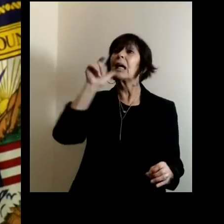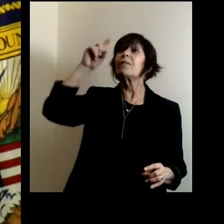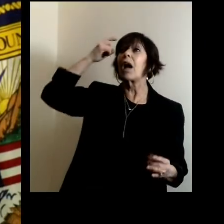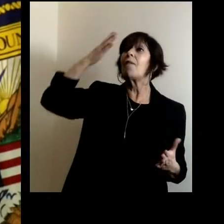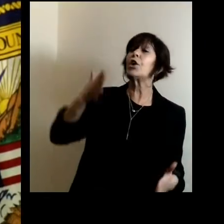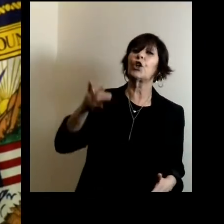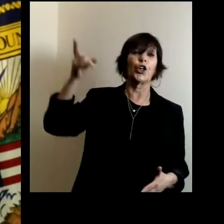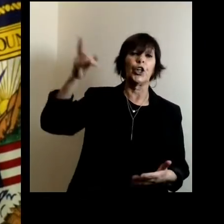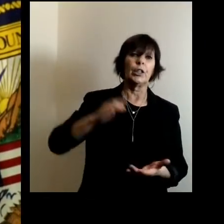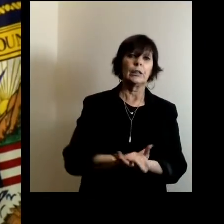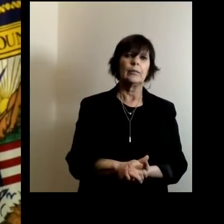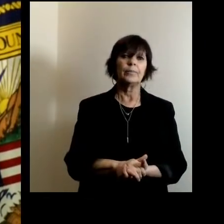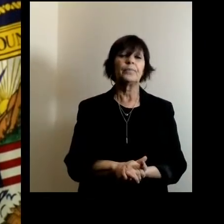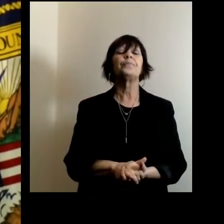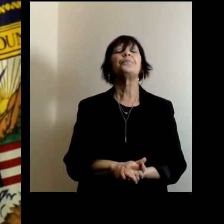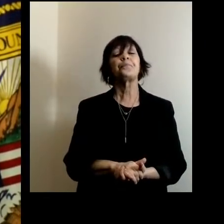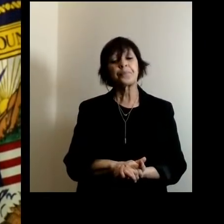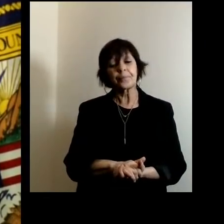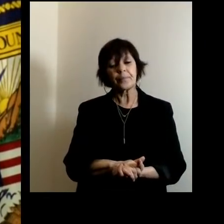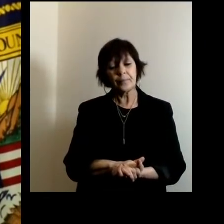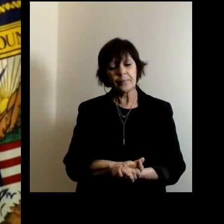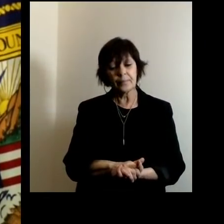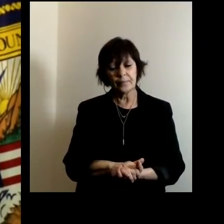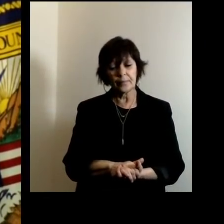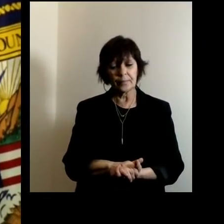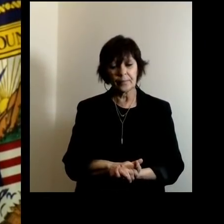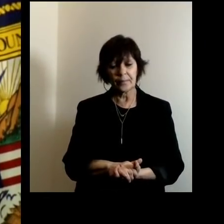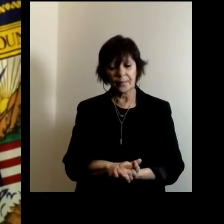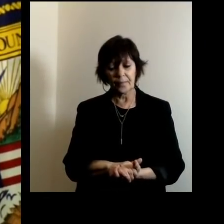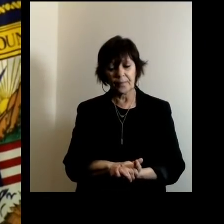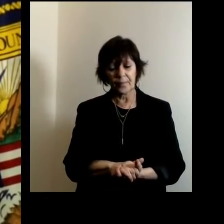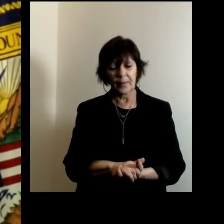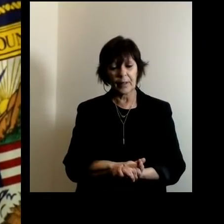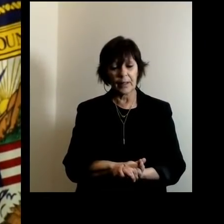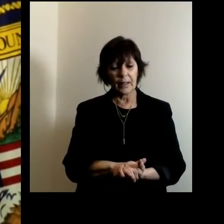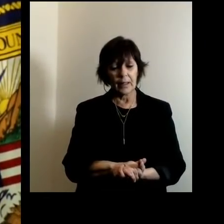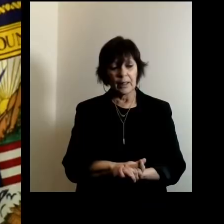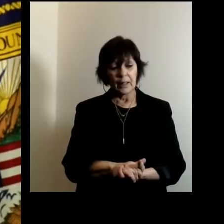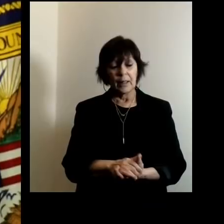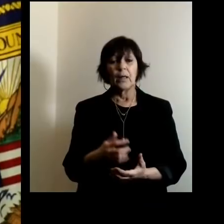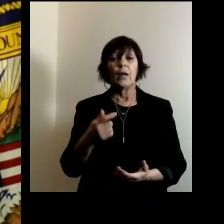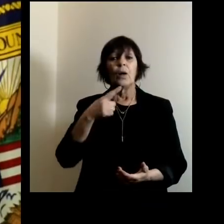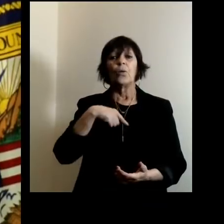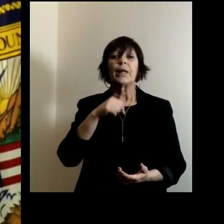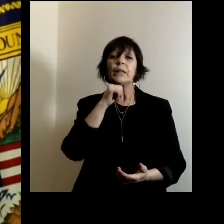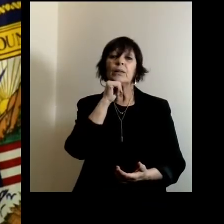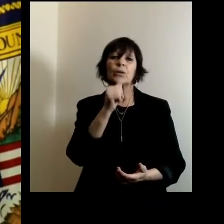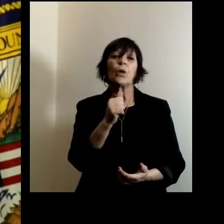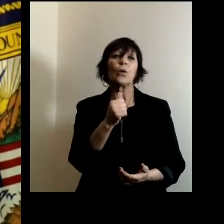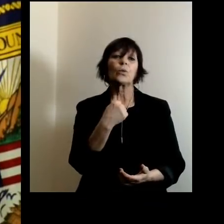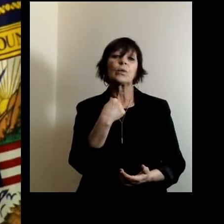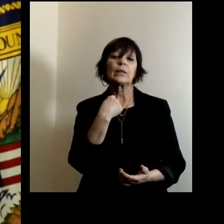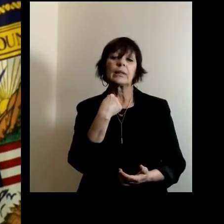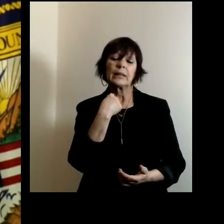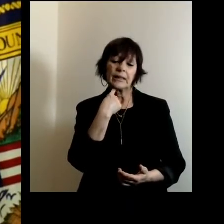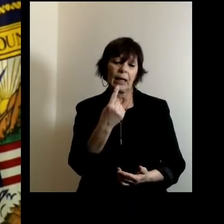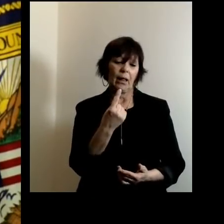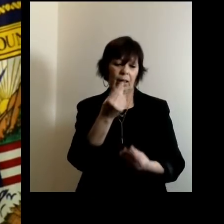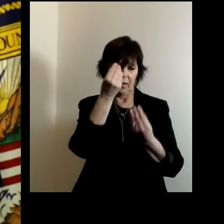Well, I'll note that we've had we don't basically reveal data associated with individual businesses, because